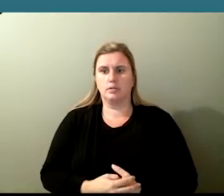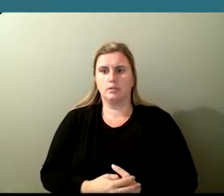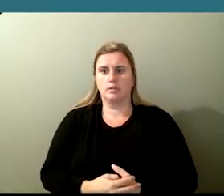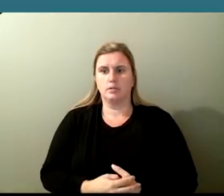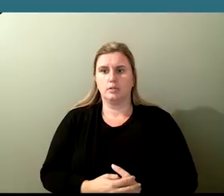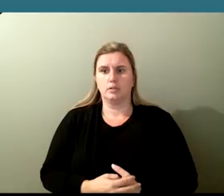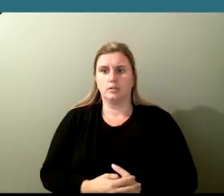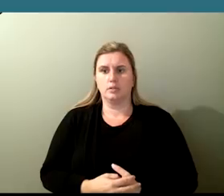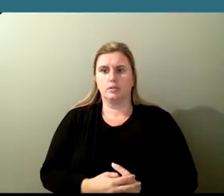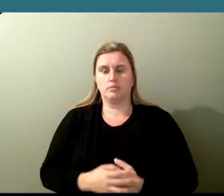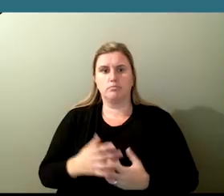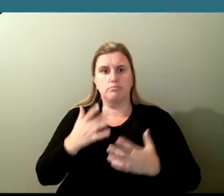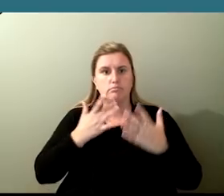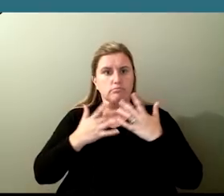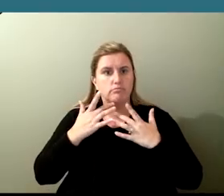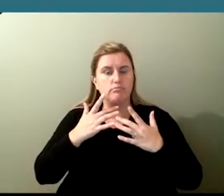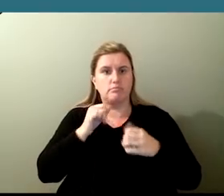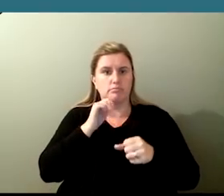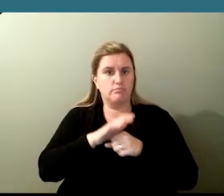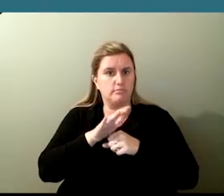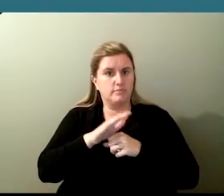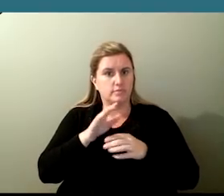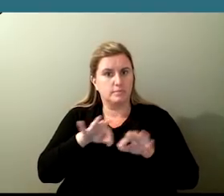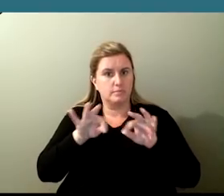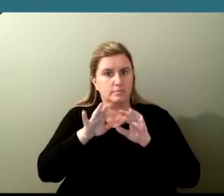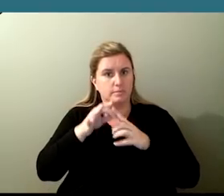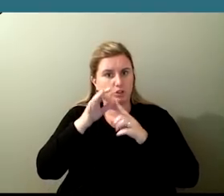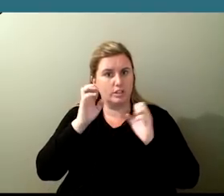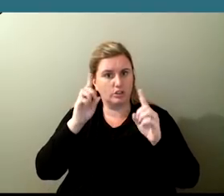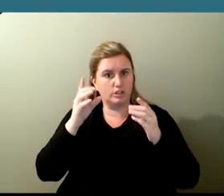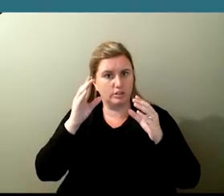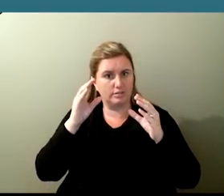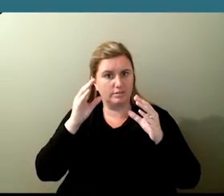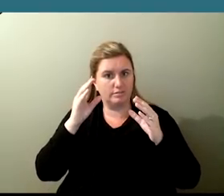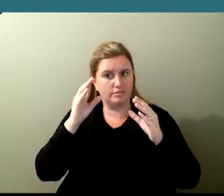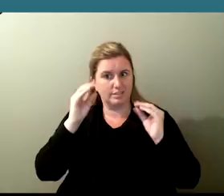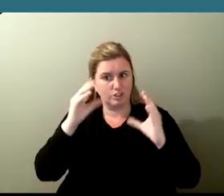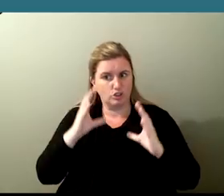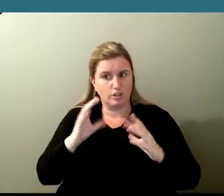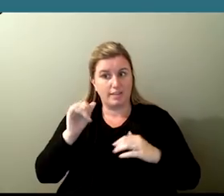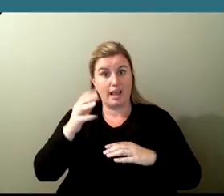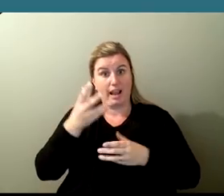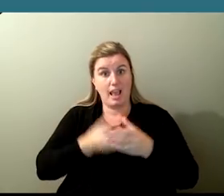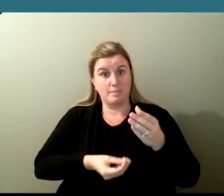shortages in special education teachers, which, this absence or this